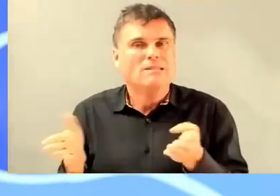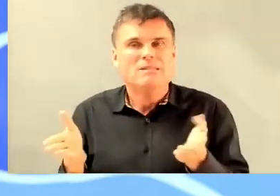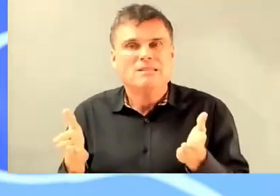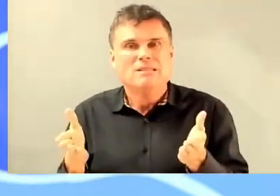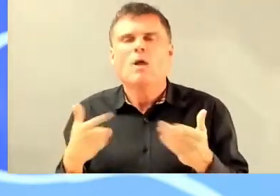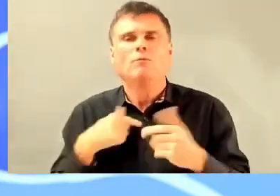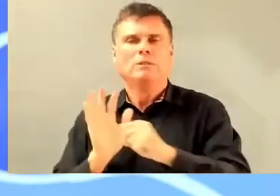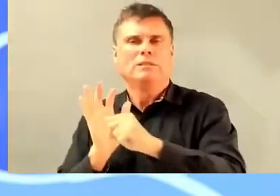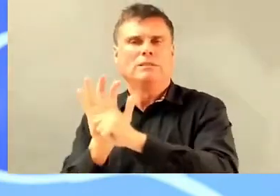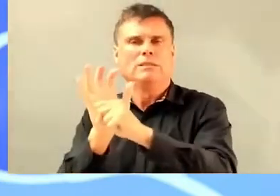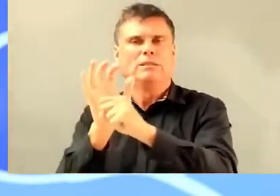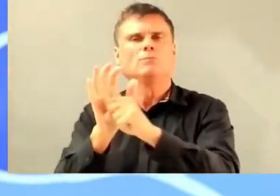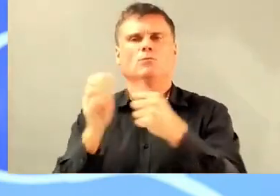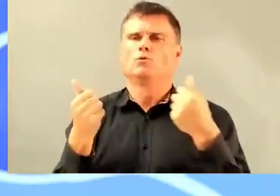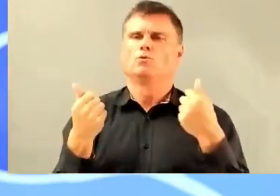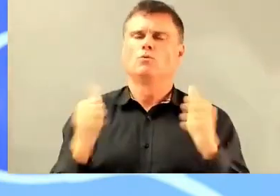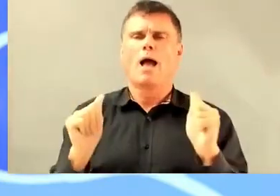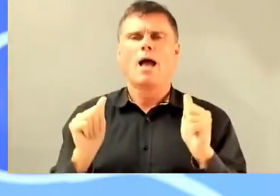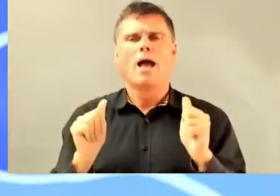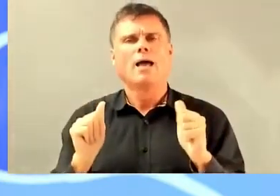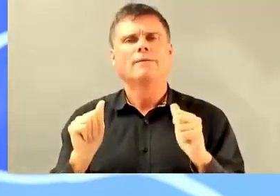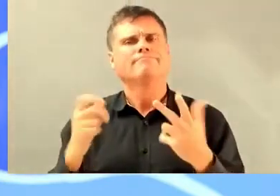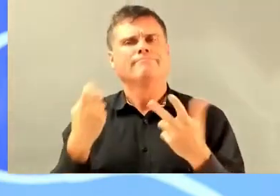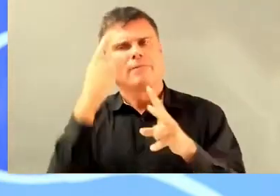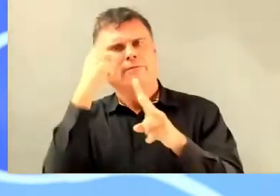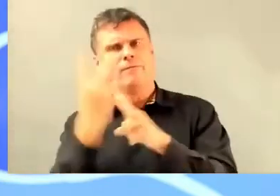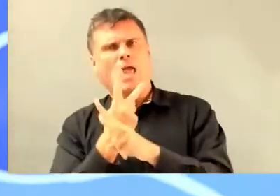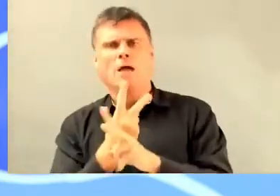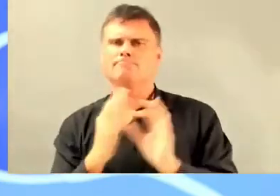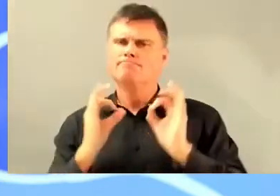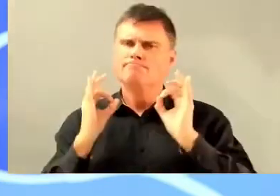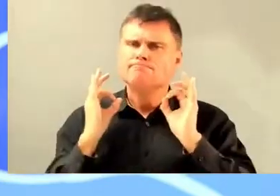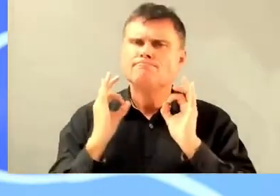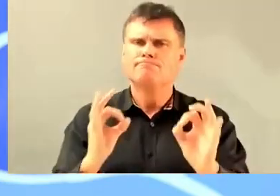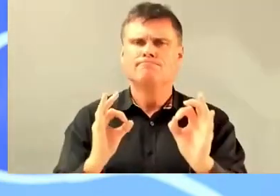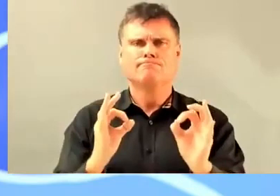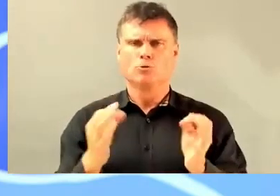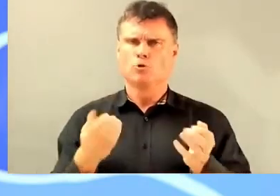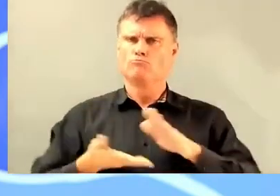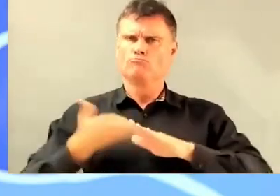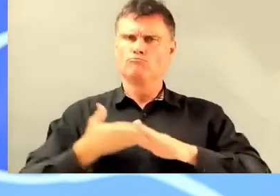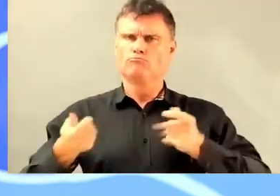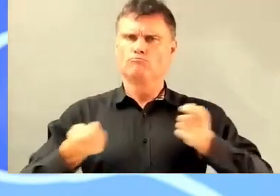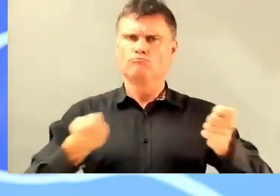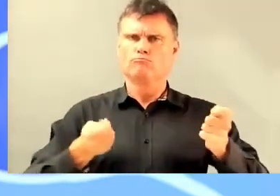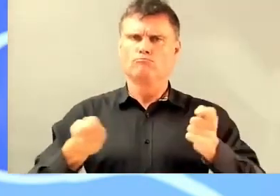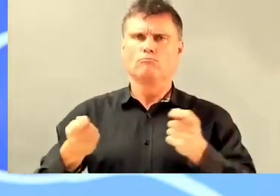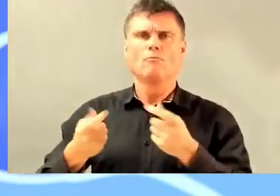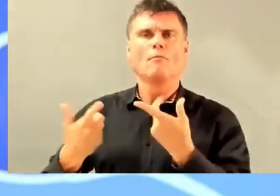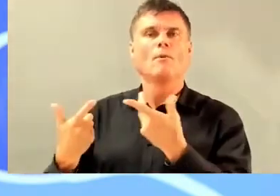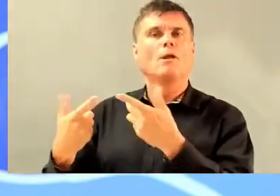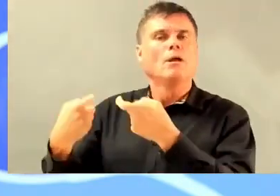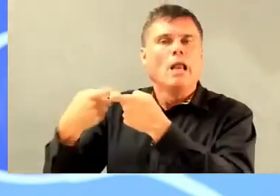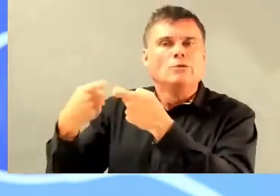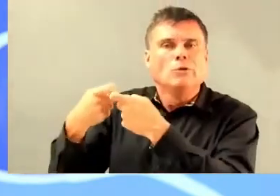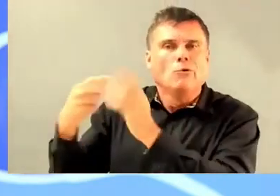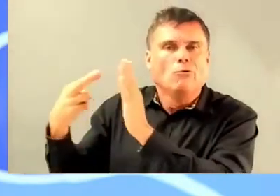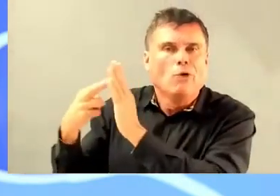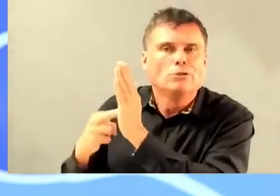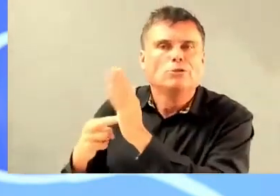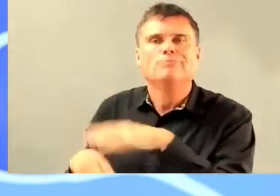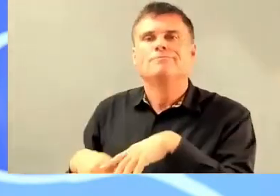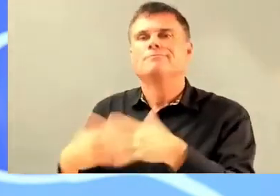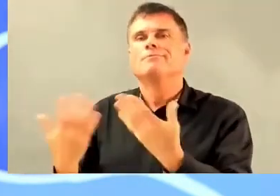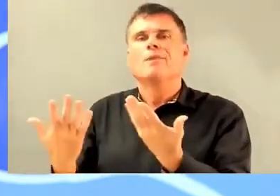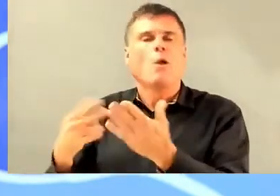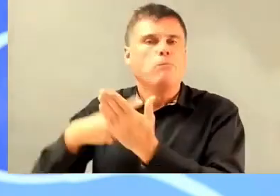efficient ways of dealing with paperwork, charting, and electronic medical record components. We are also supportive and working